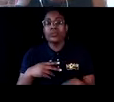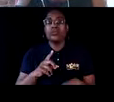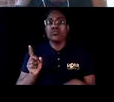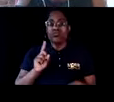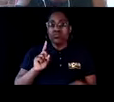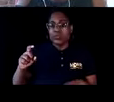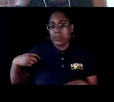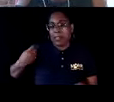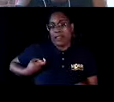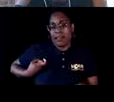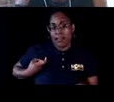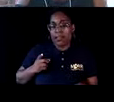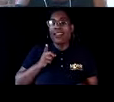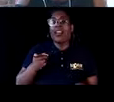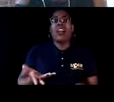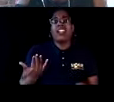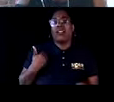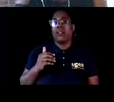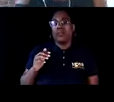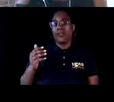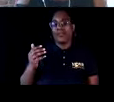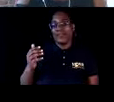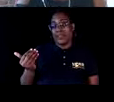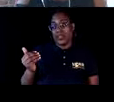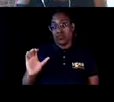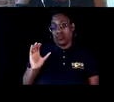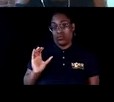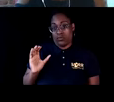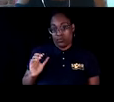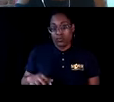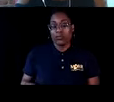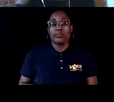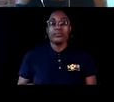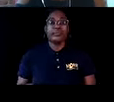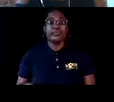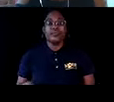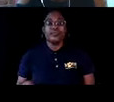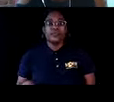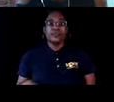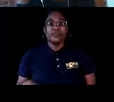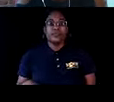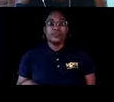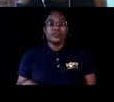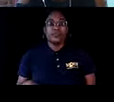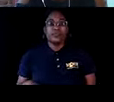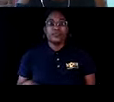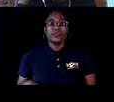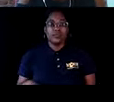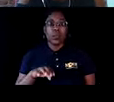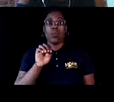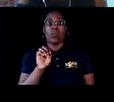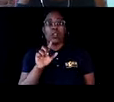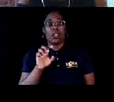the 1500s. And so the thing about Eleanor is